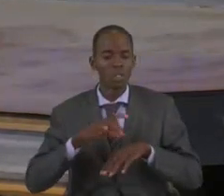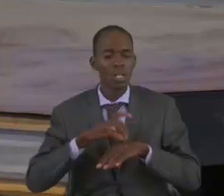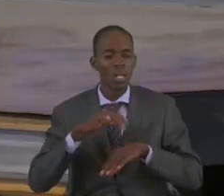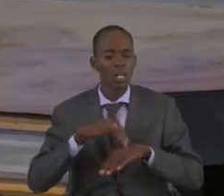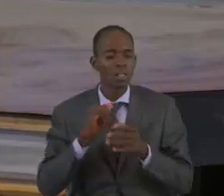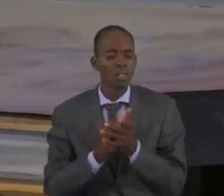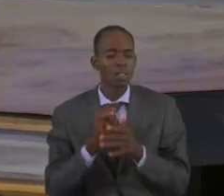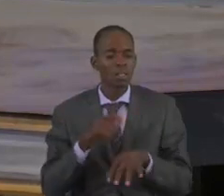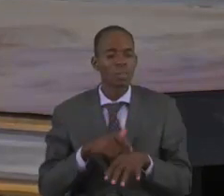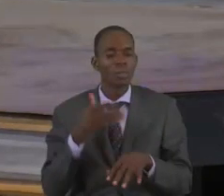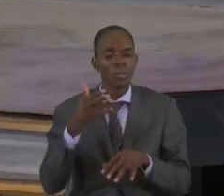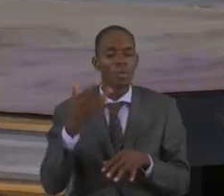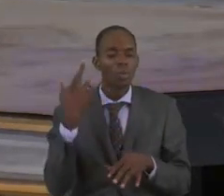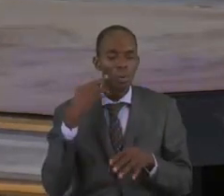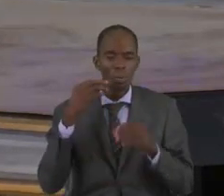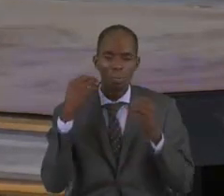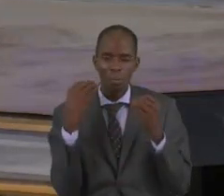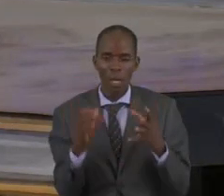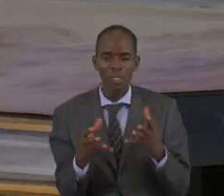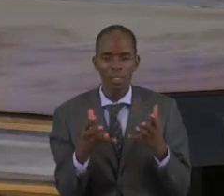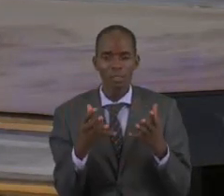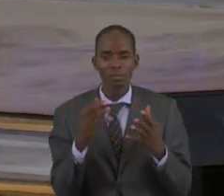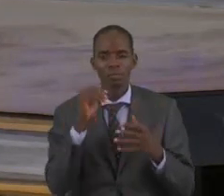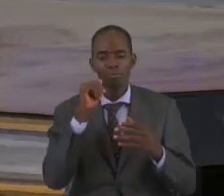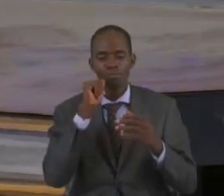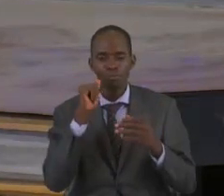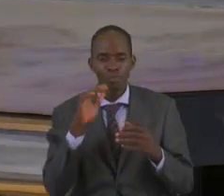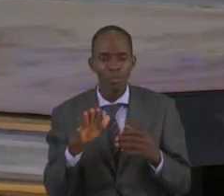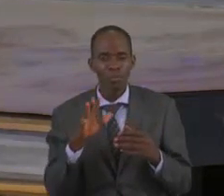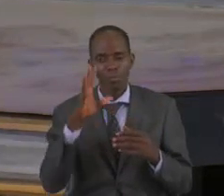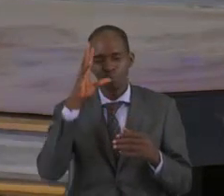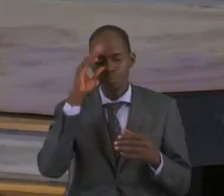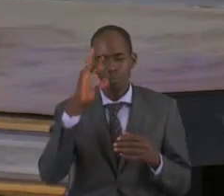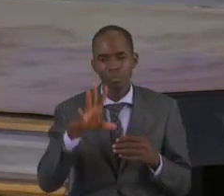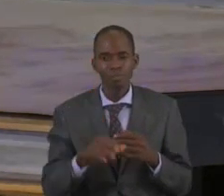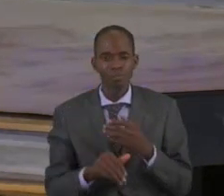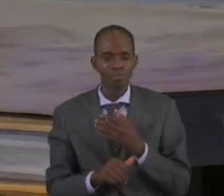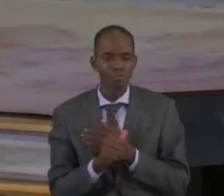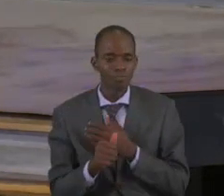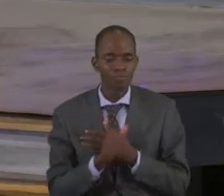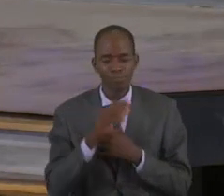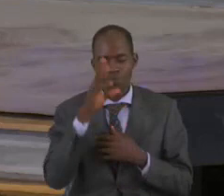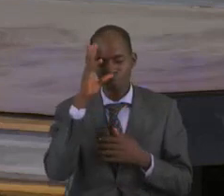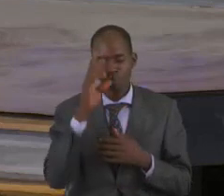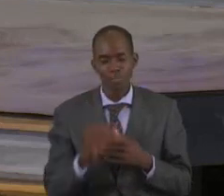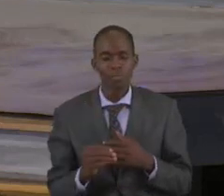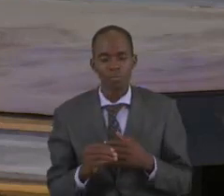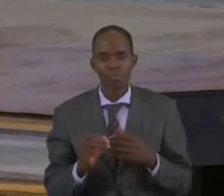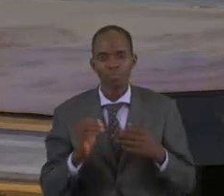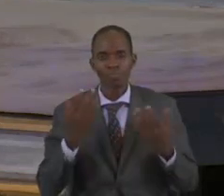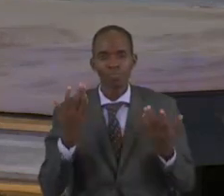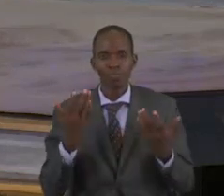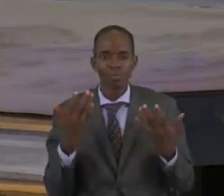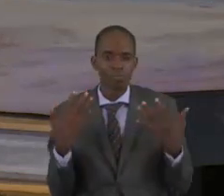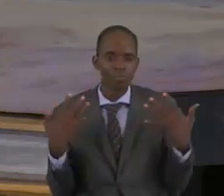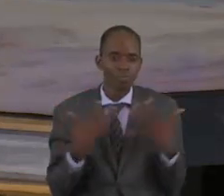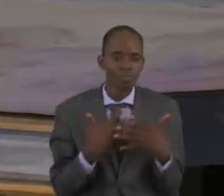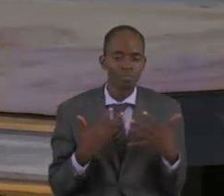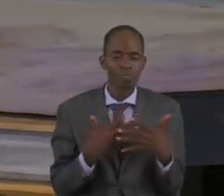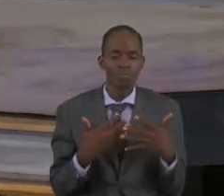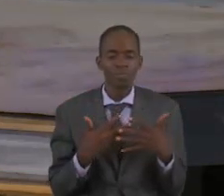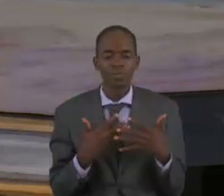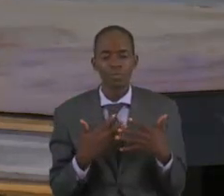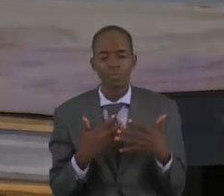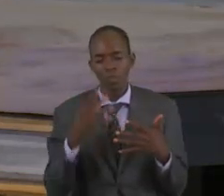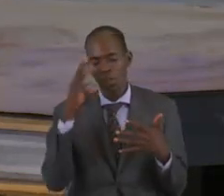were men, there were women, there were violent men, there were fearsome, frightening men